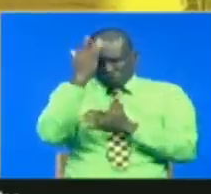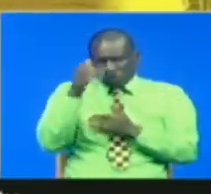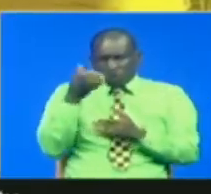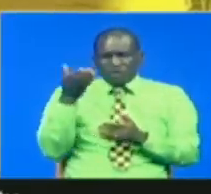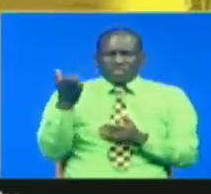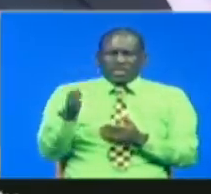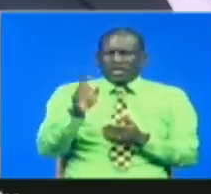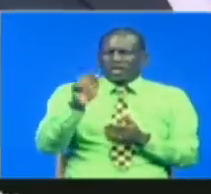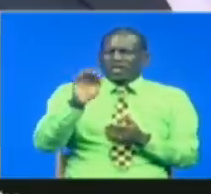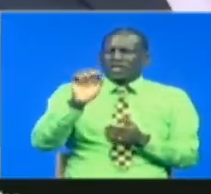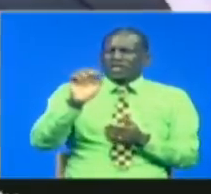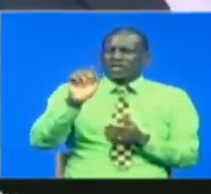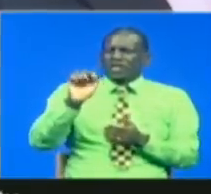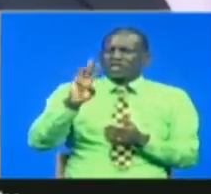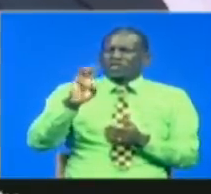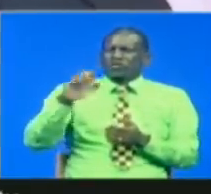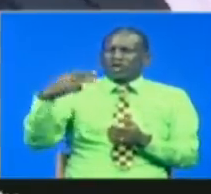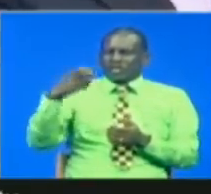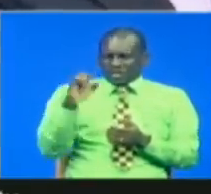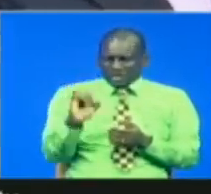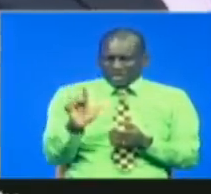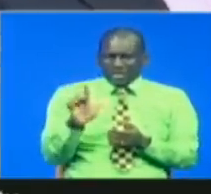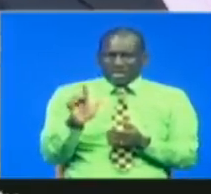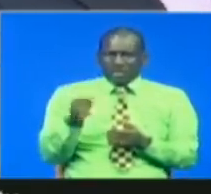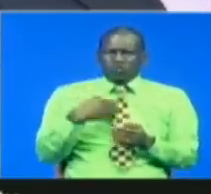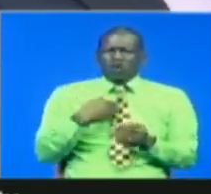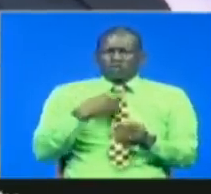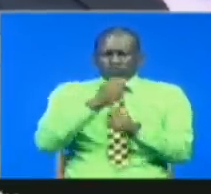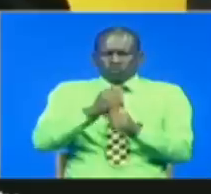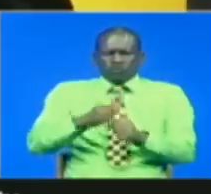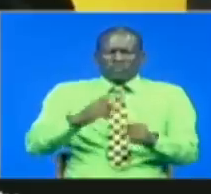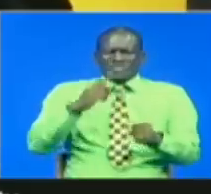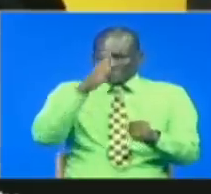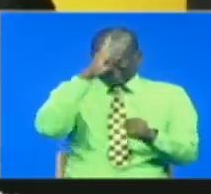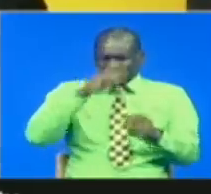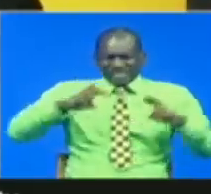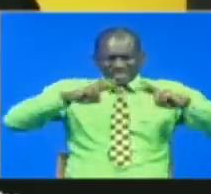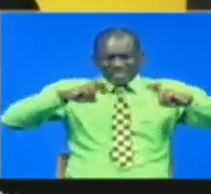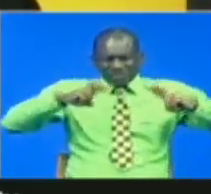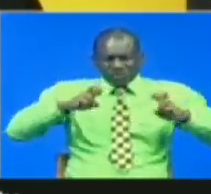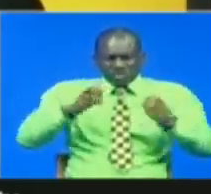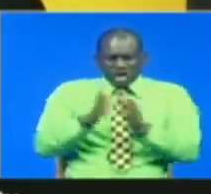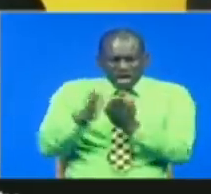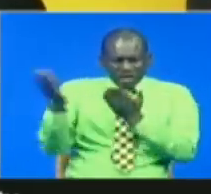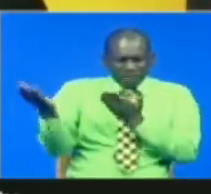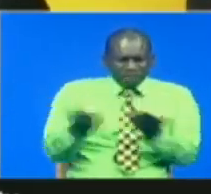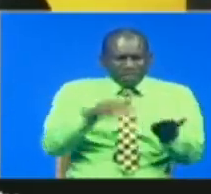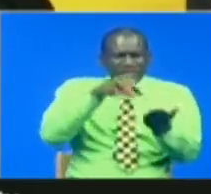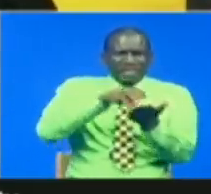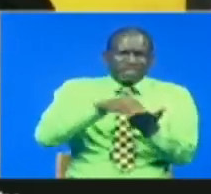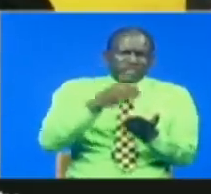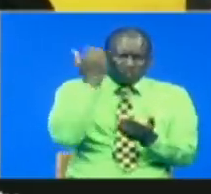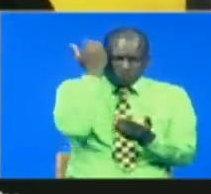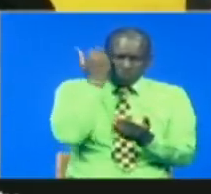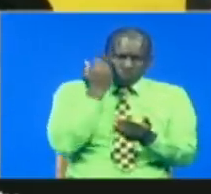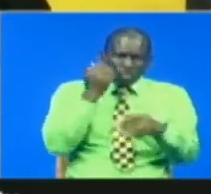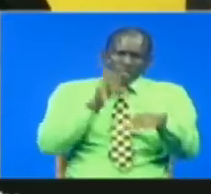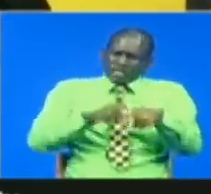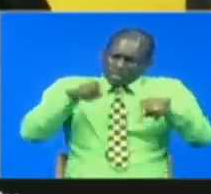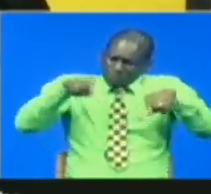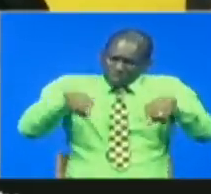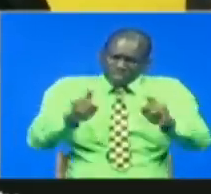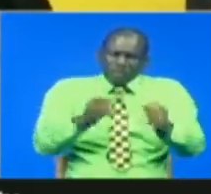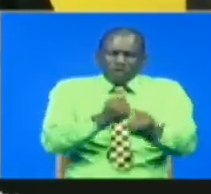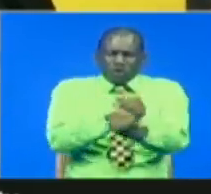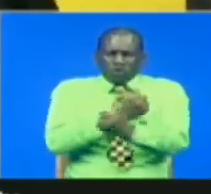have to carry out thorough investigations and bring cases to court when you yourself are